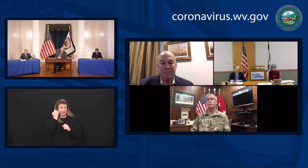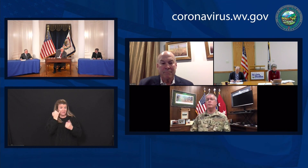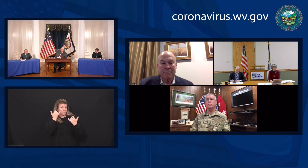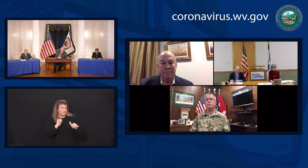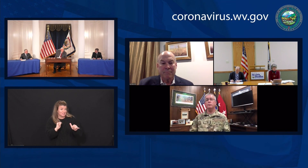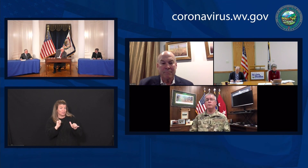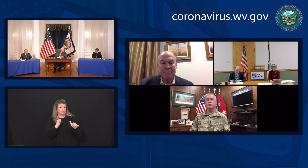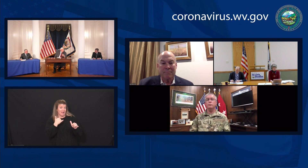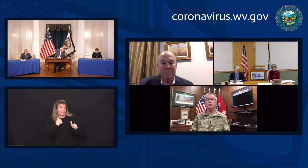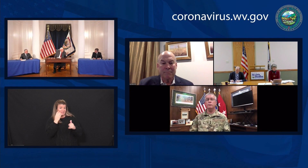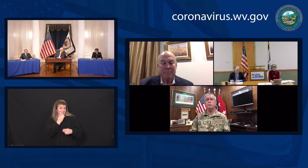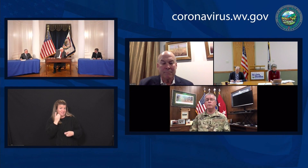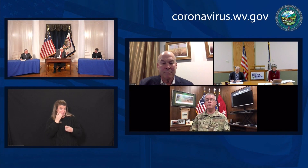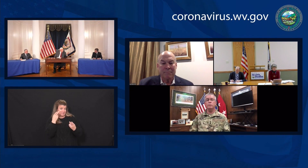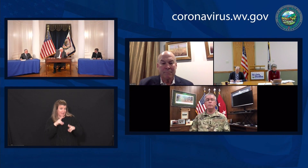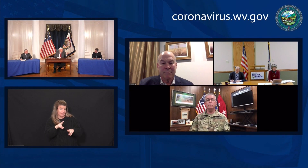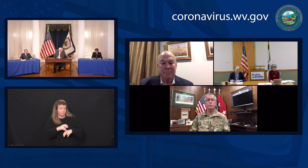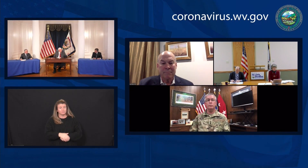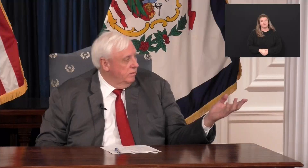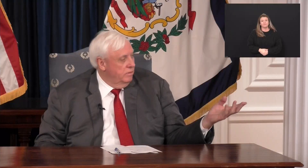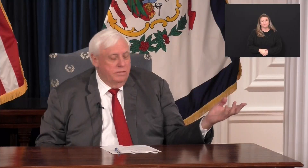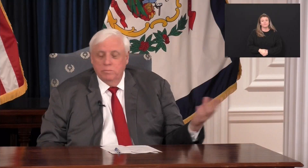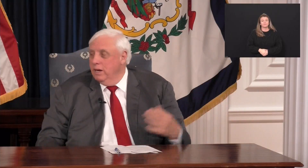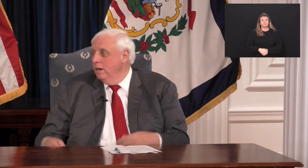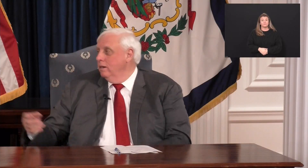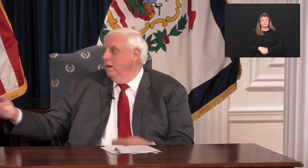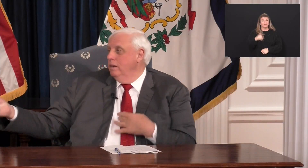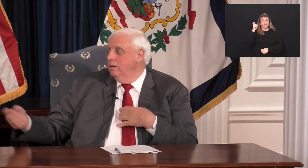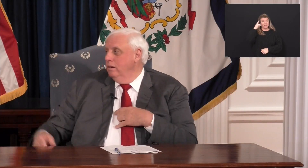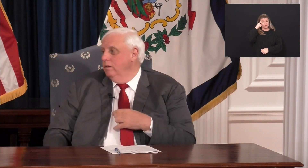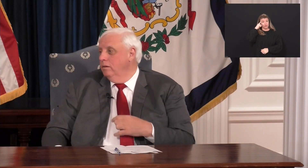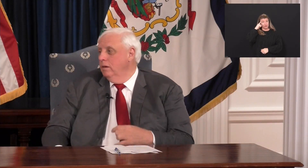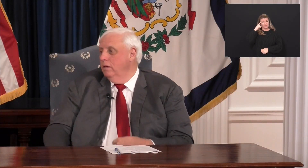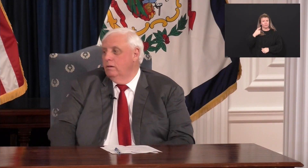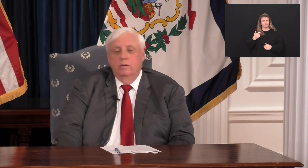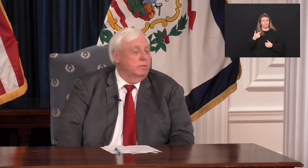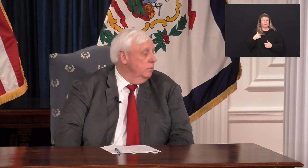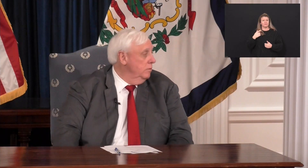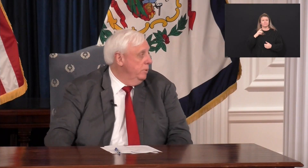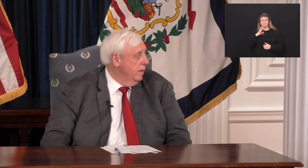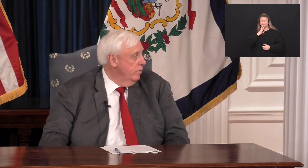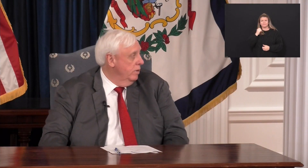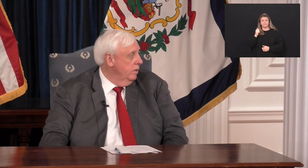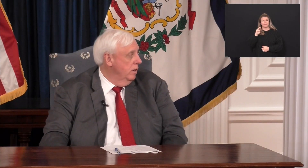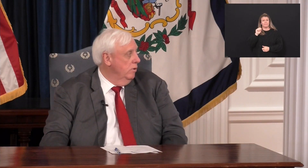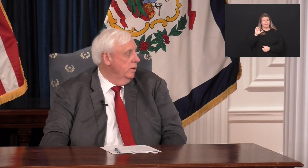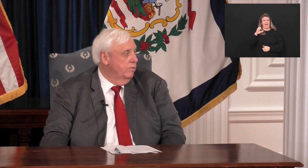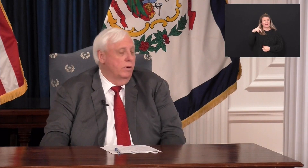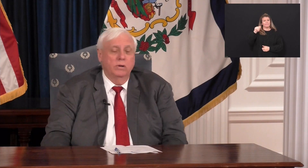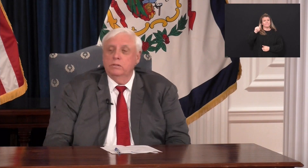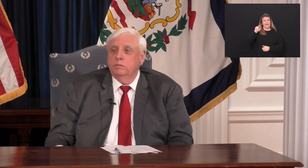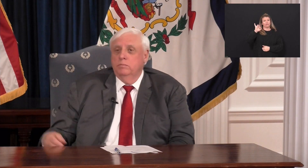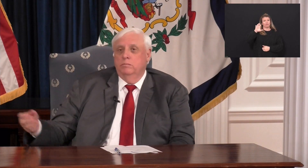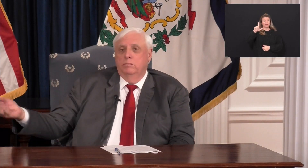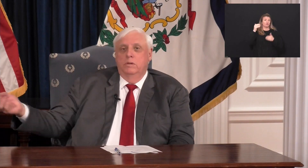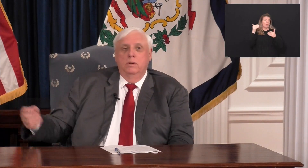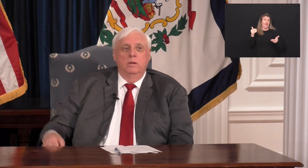Well, I think I'm going to pass to Mike and to Patrick, you know, as far